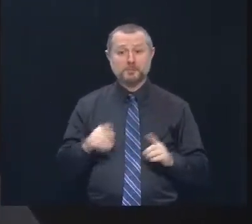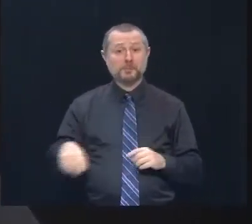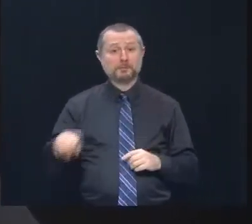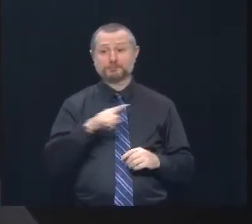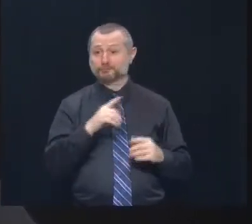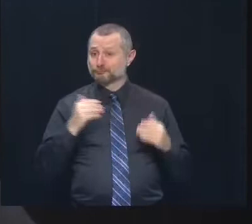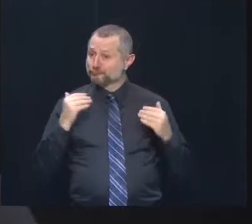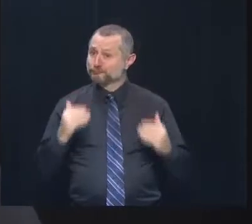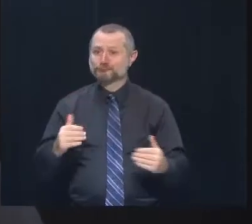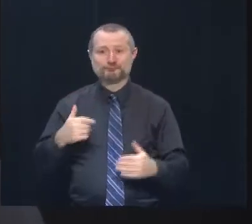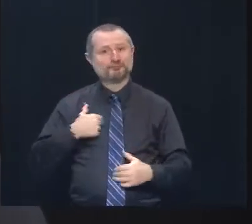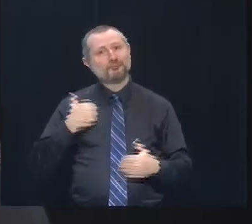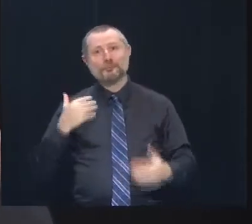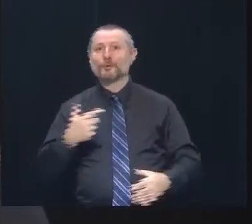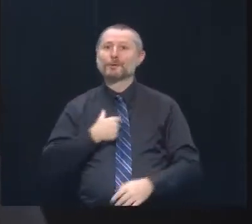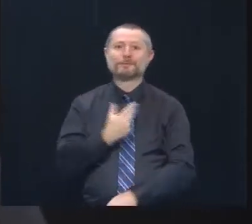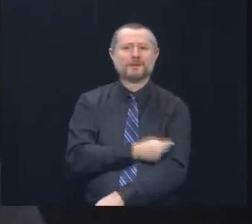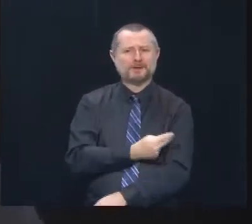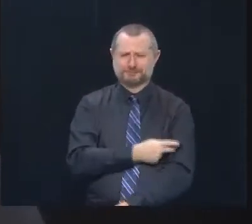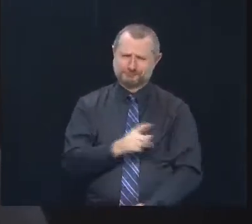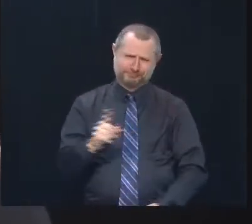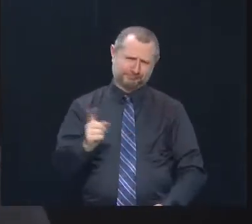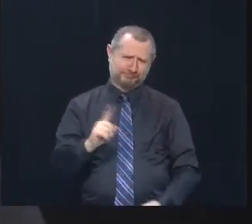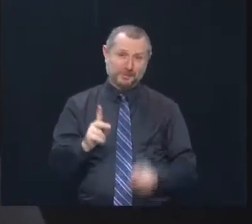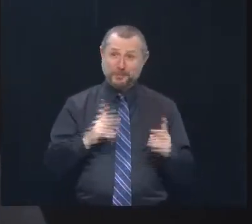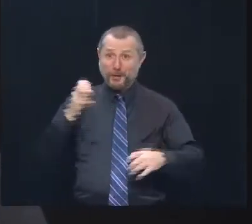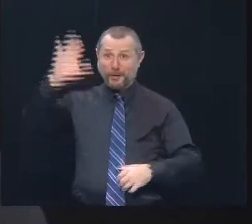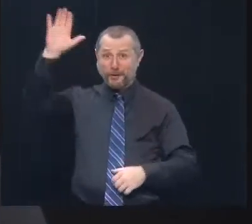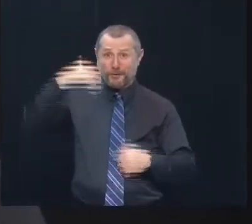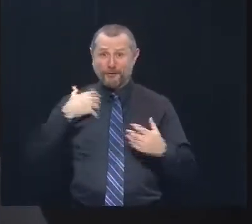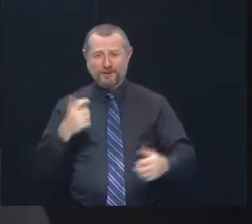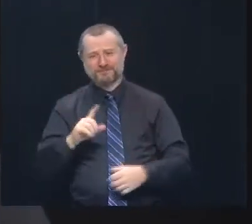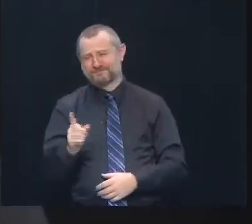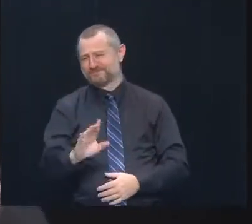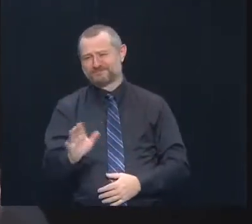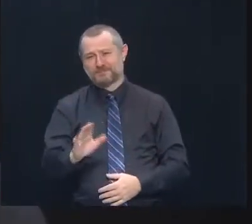Kaiser poll, which is a healthcare foundation, non-political,